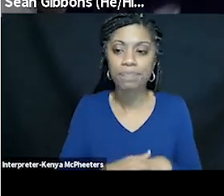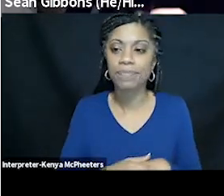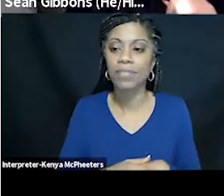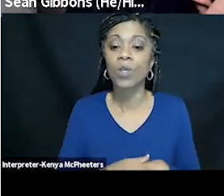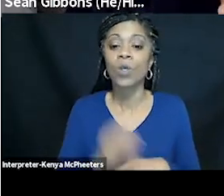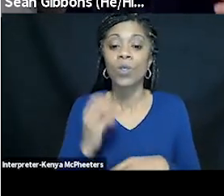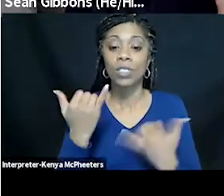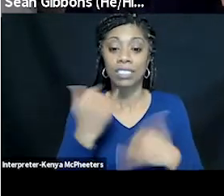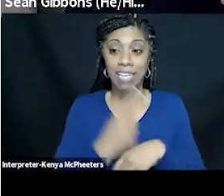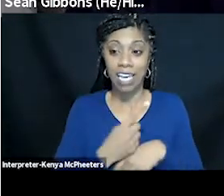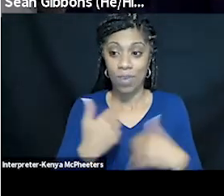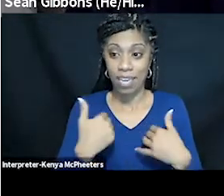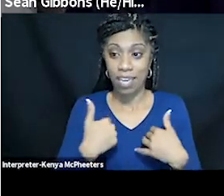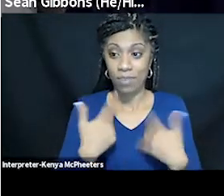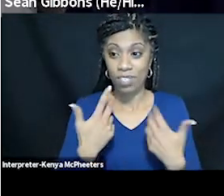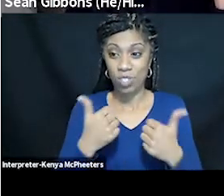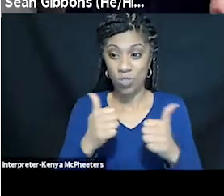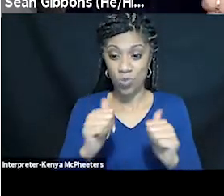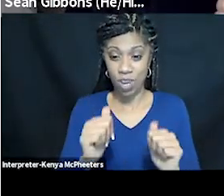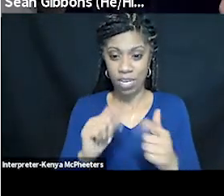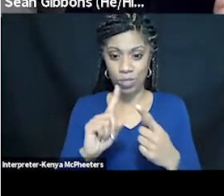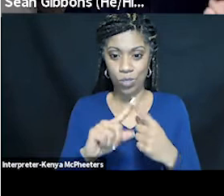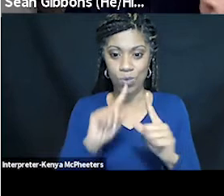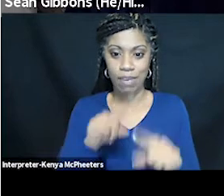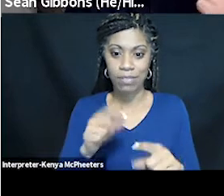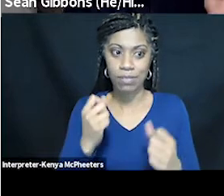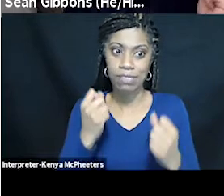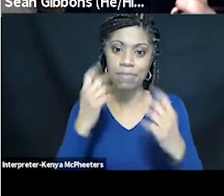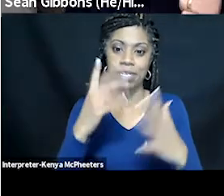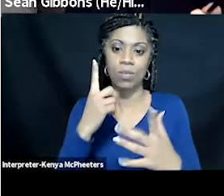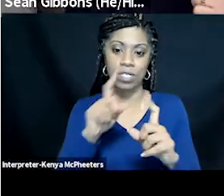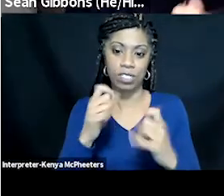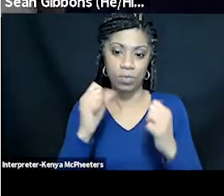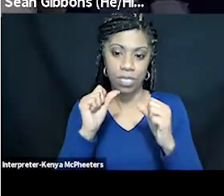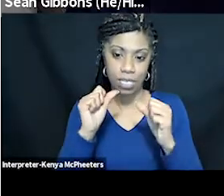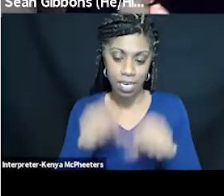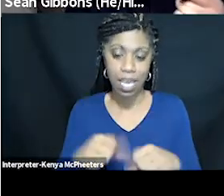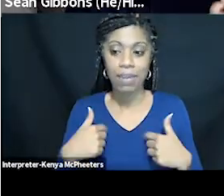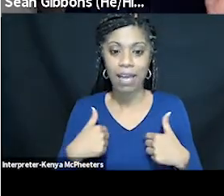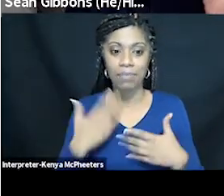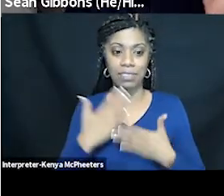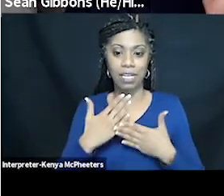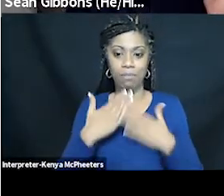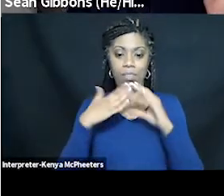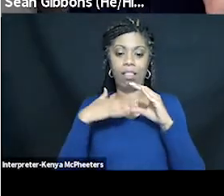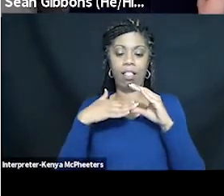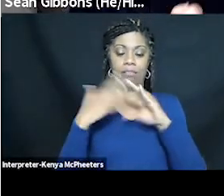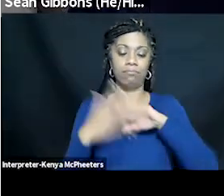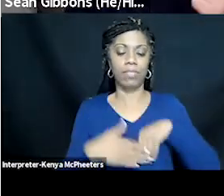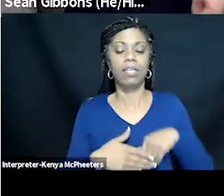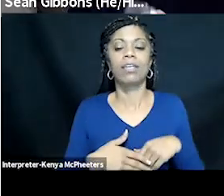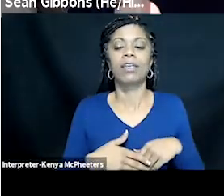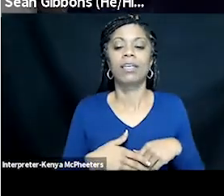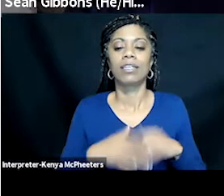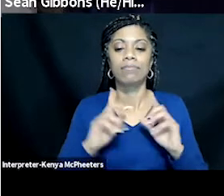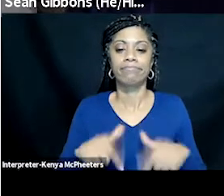with us today, so to bear with us, we're going to try to get to as many of these questions as we possibly can. But why don't I stop yakking at you and hand this off to my friends